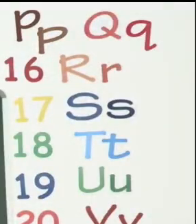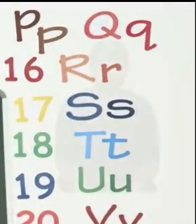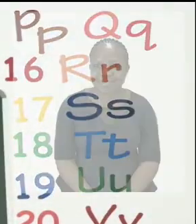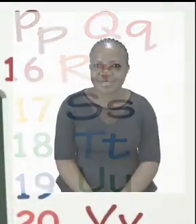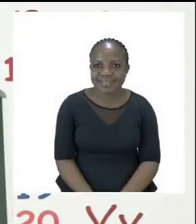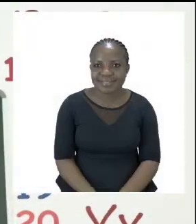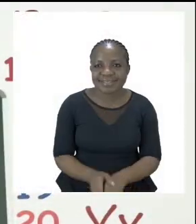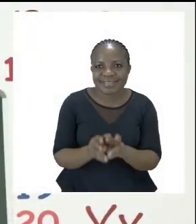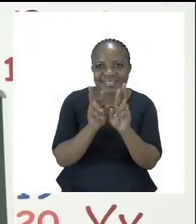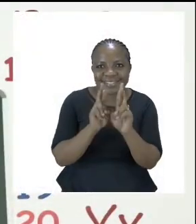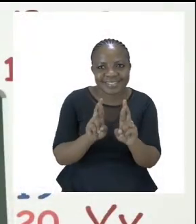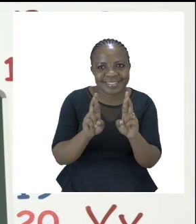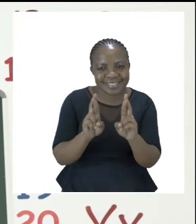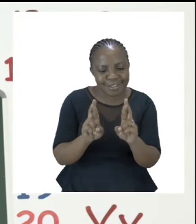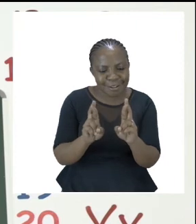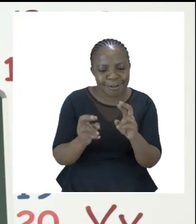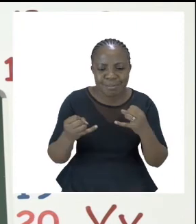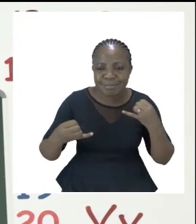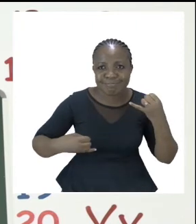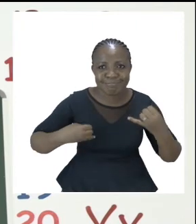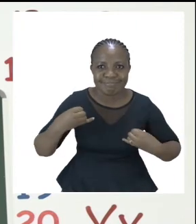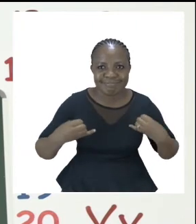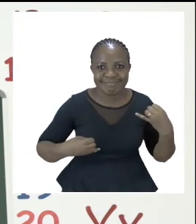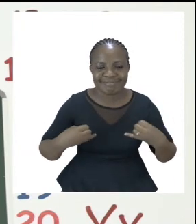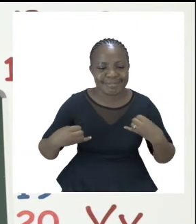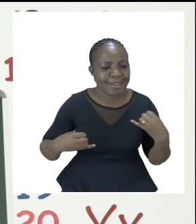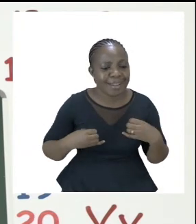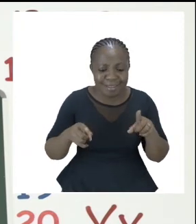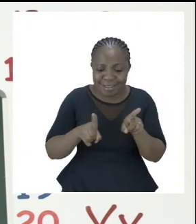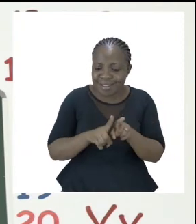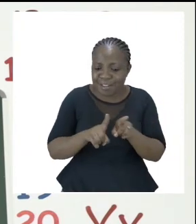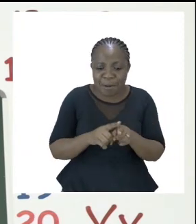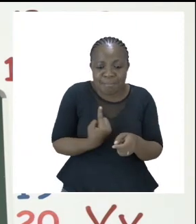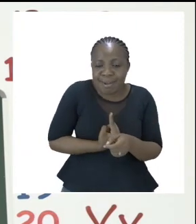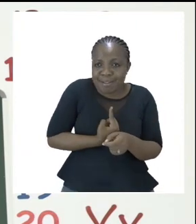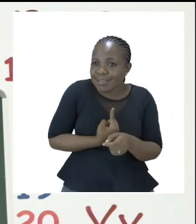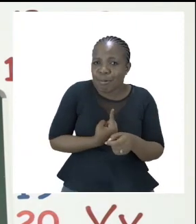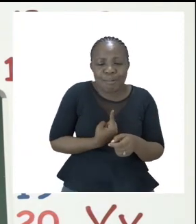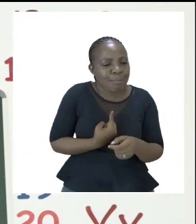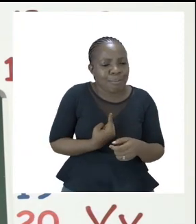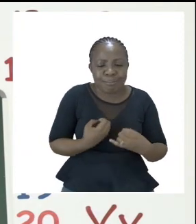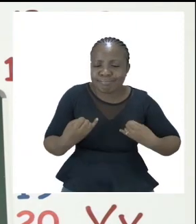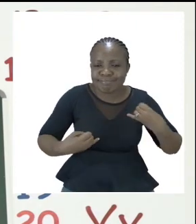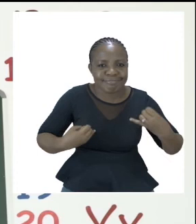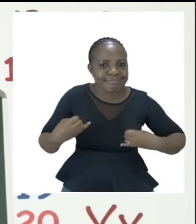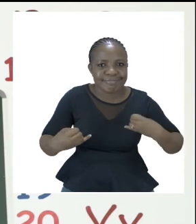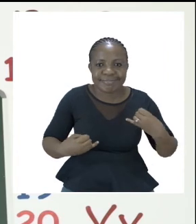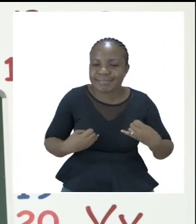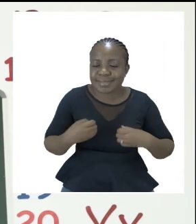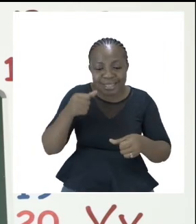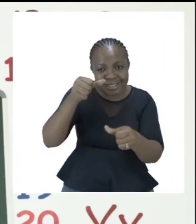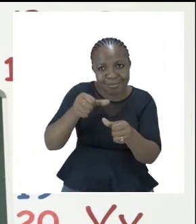I hope you enjoyed your lesson today. I know I did. And remember, it's very important for us